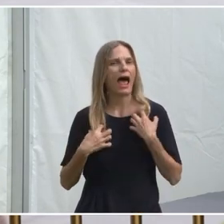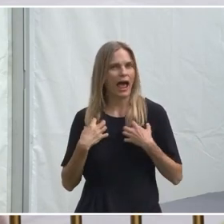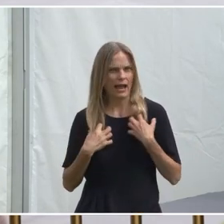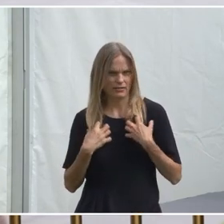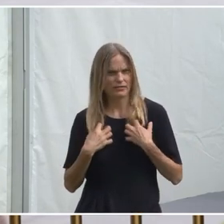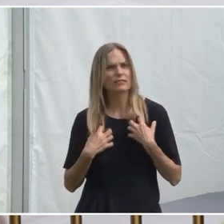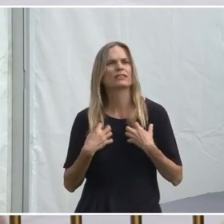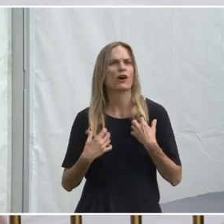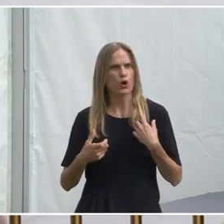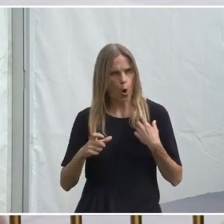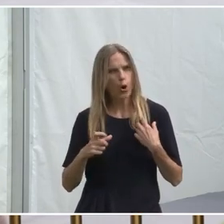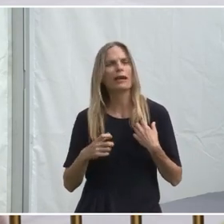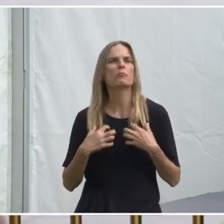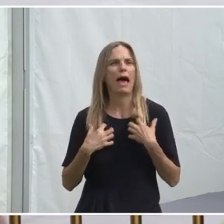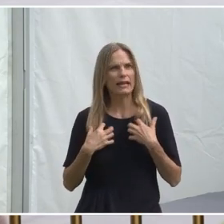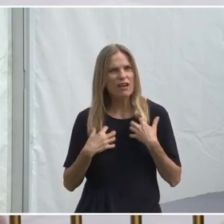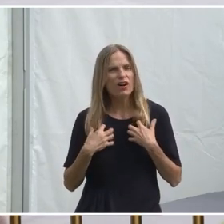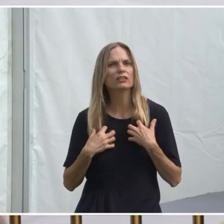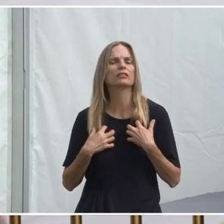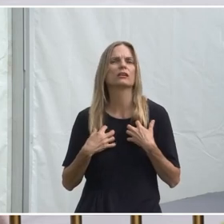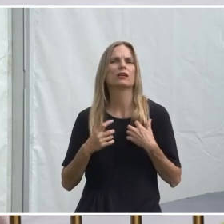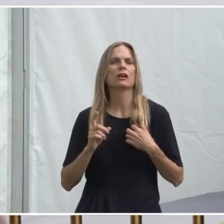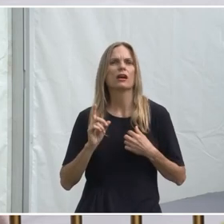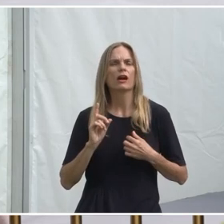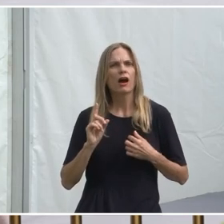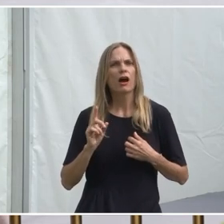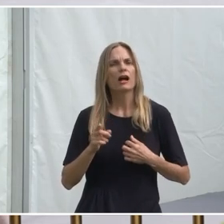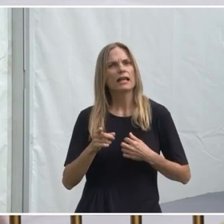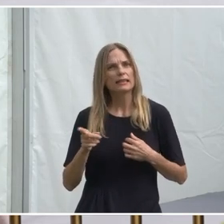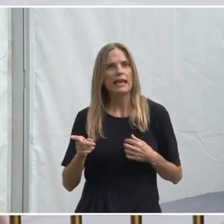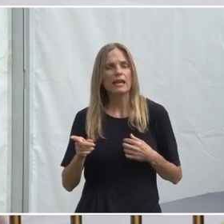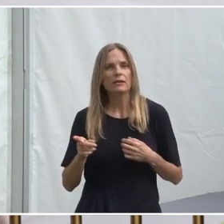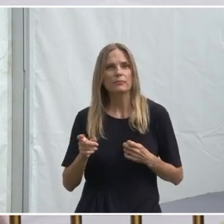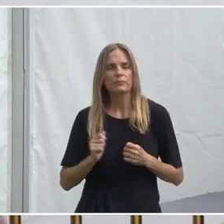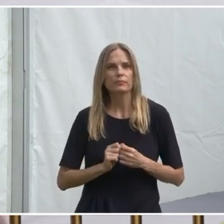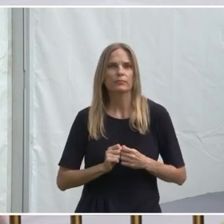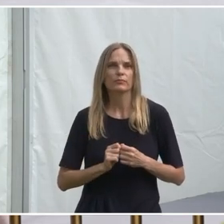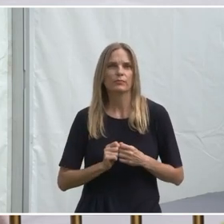anxiety do has a larger amount of